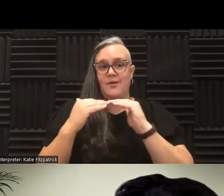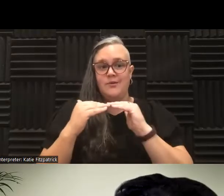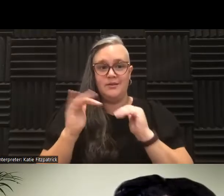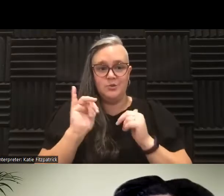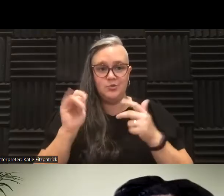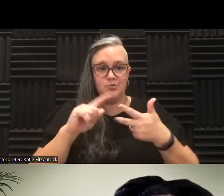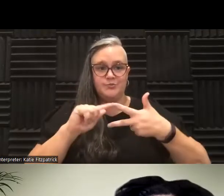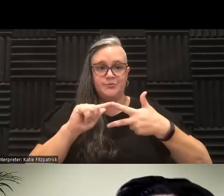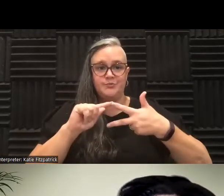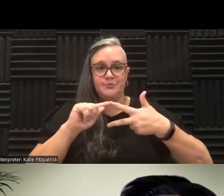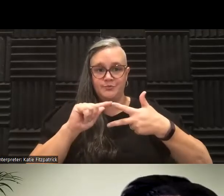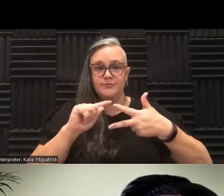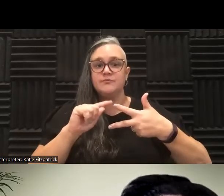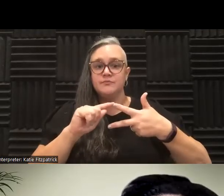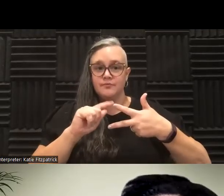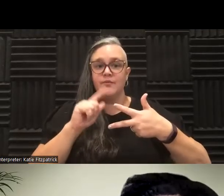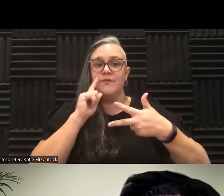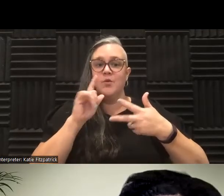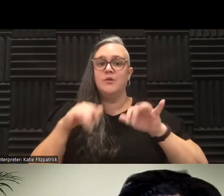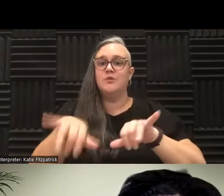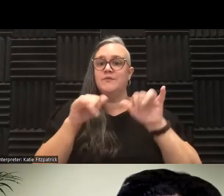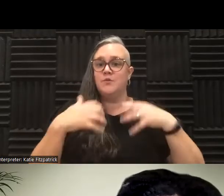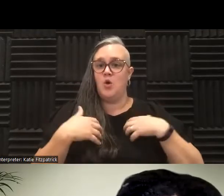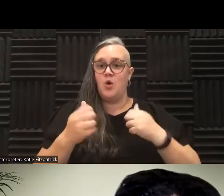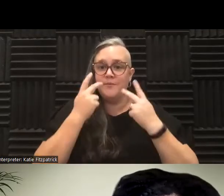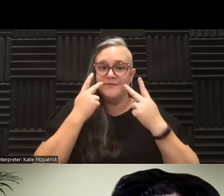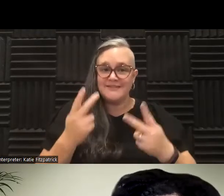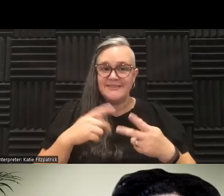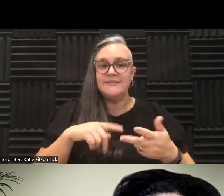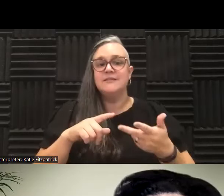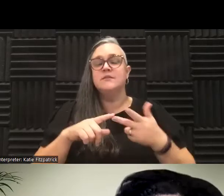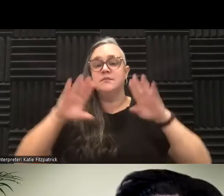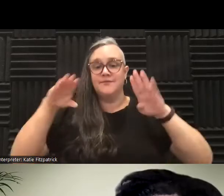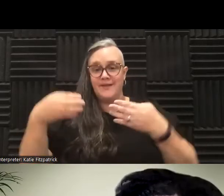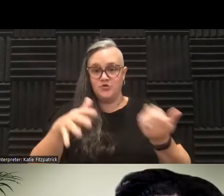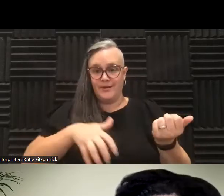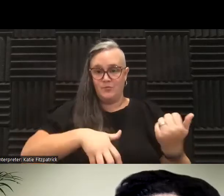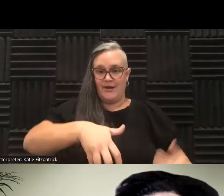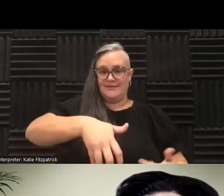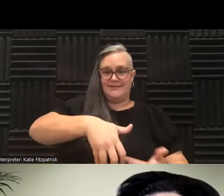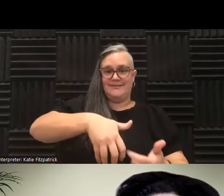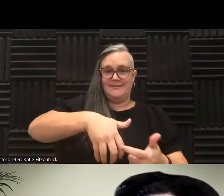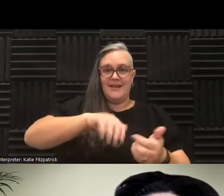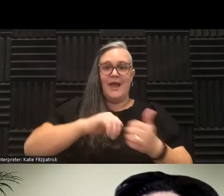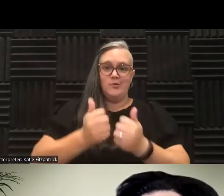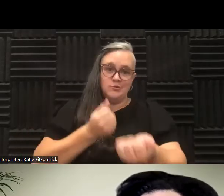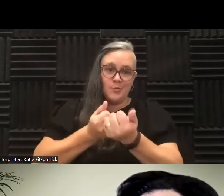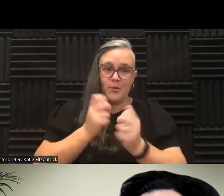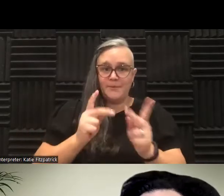So that was universal home visiting, centering pregnancy, which is a way of supporting folks who are